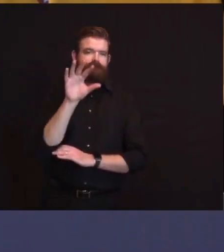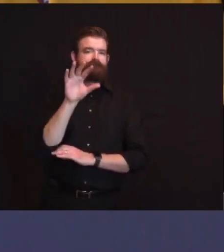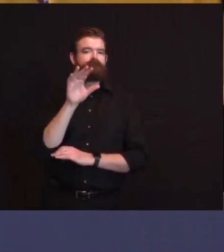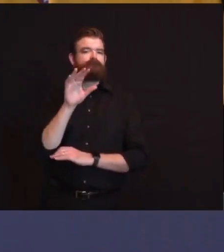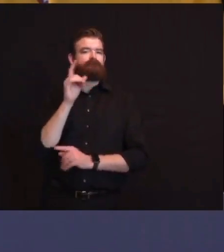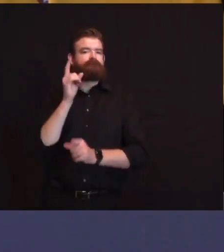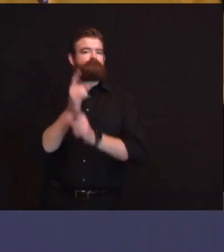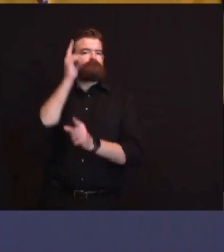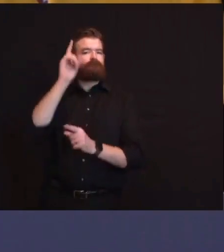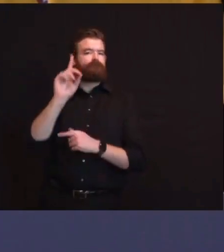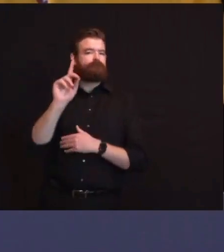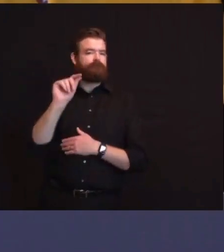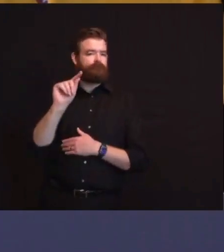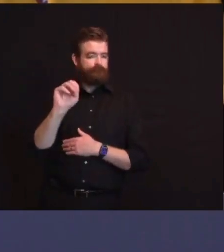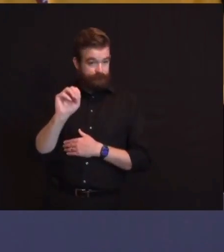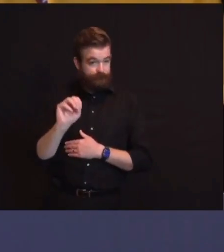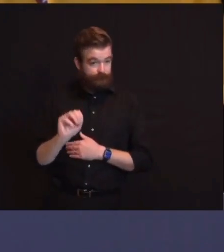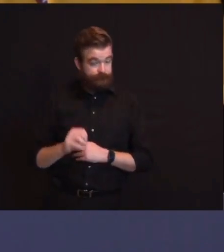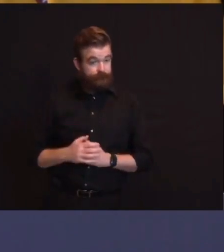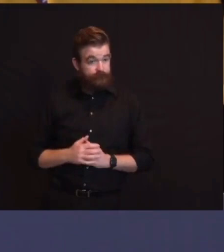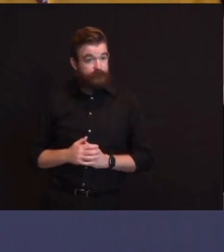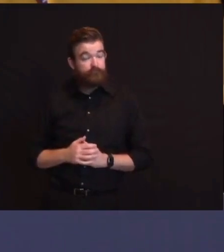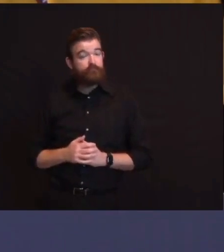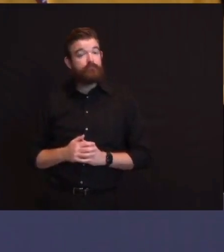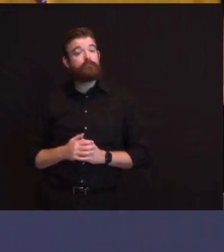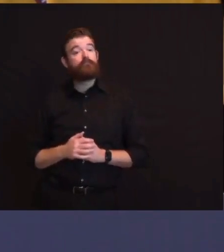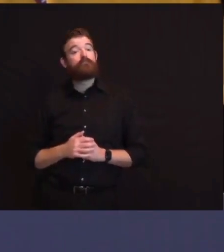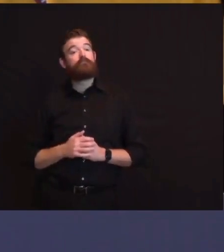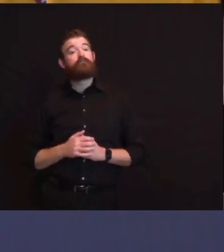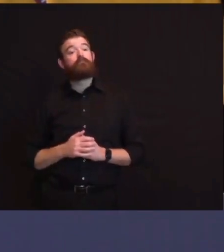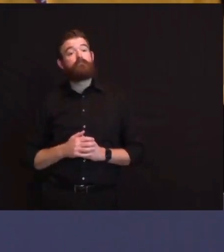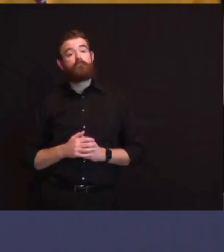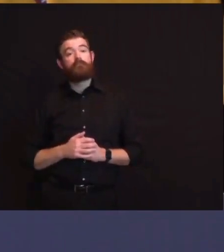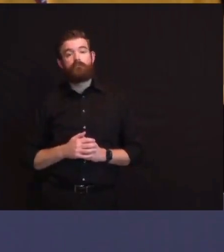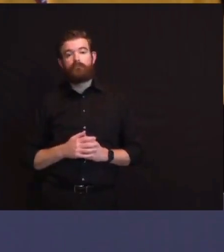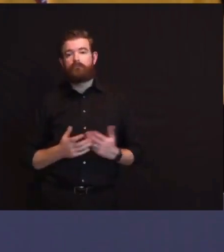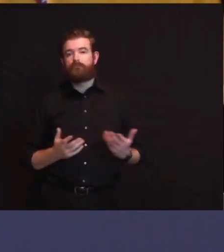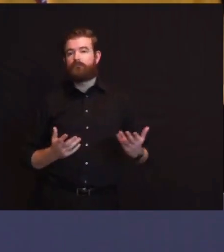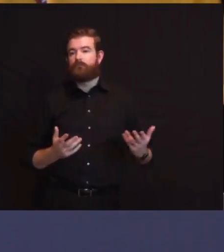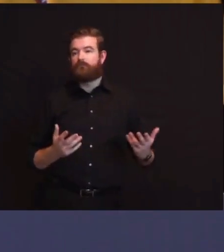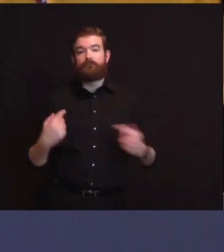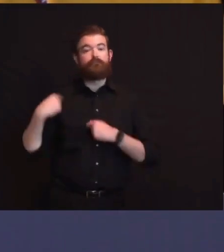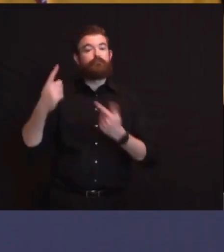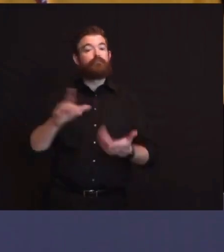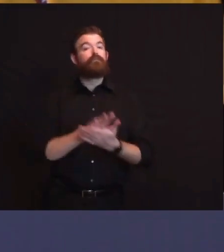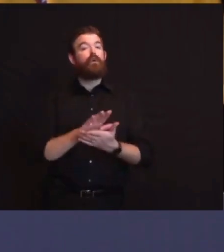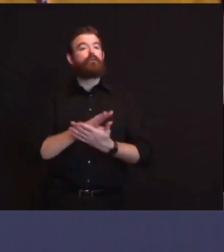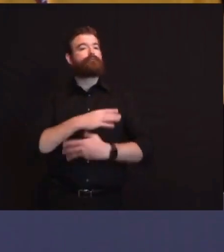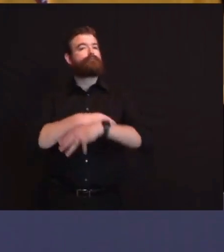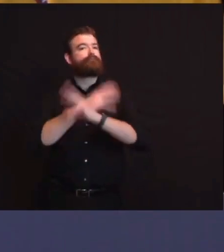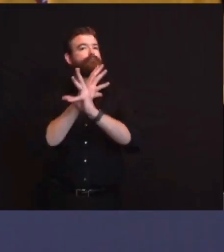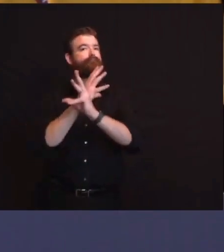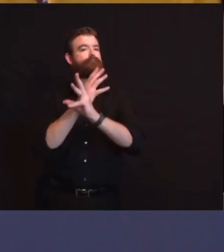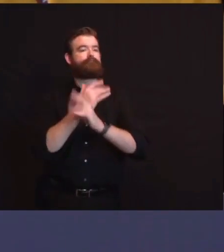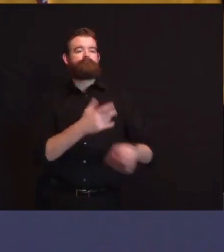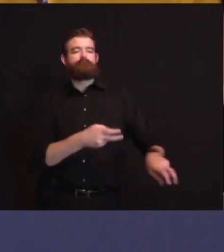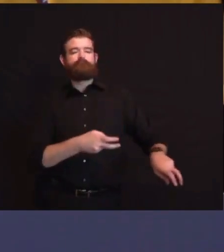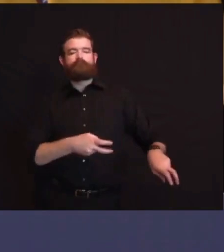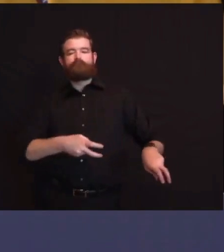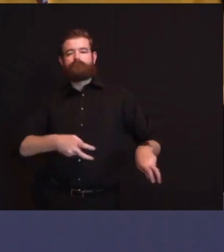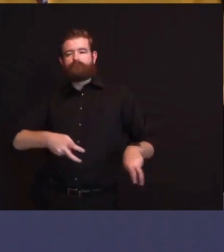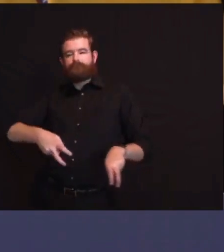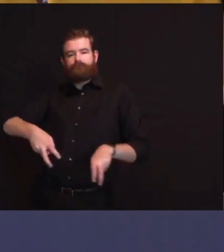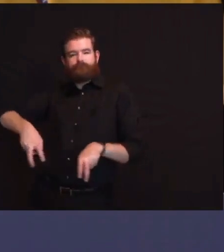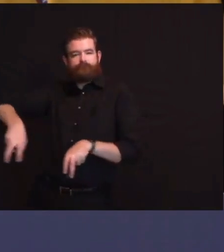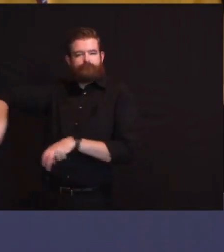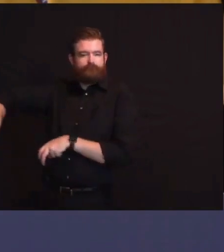to hybrid. I think the migration from hybrid to full on is going to be a lot slower and a lot less. You okay with